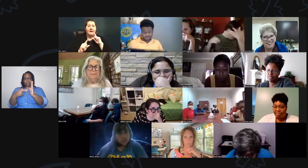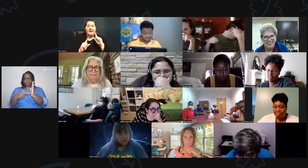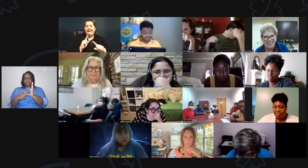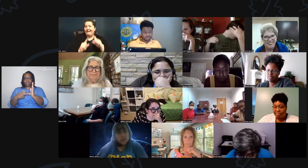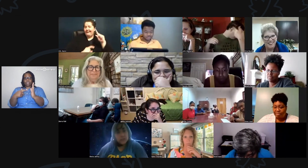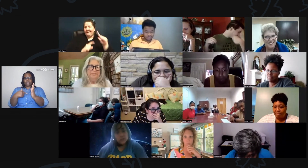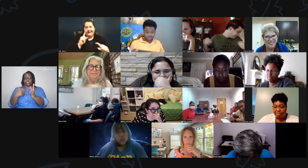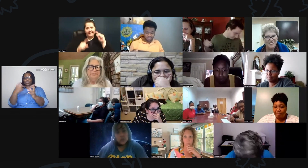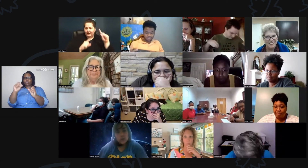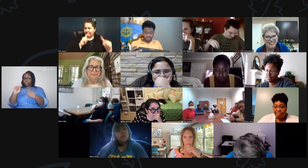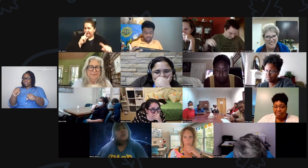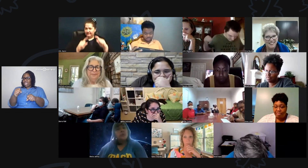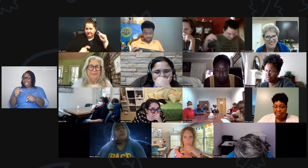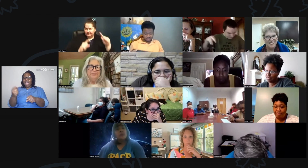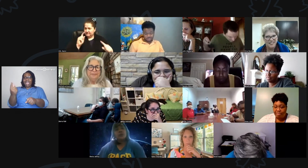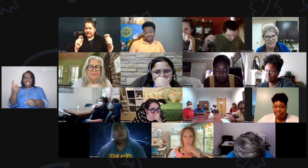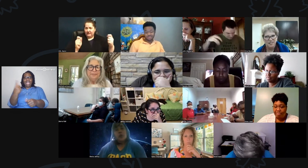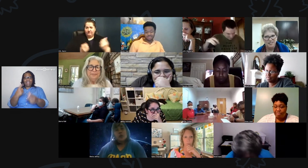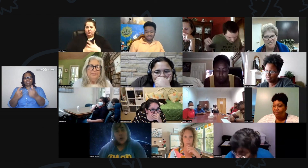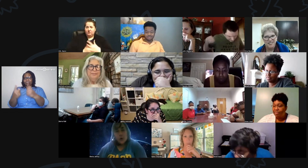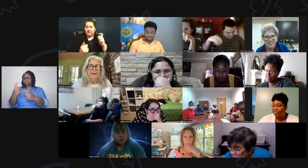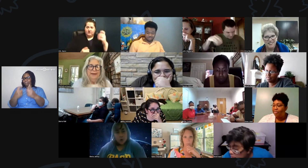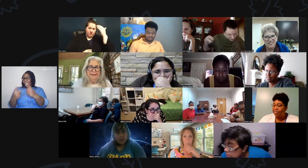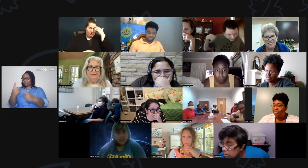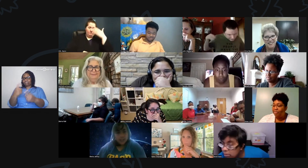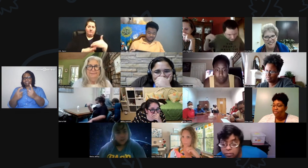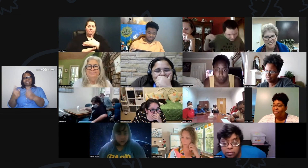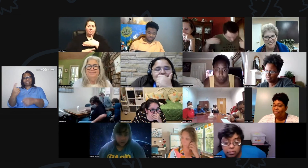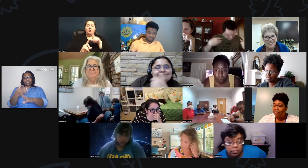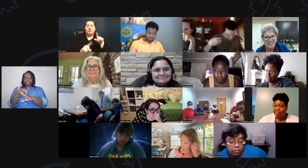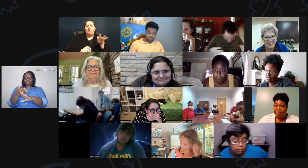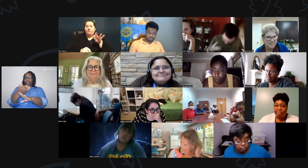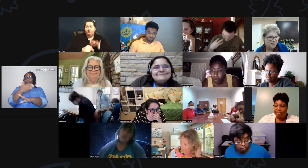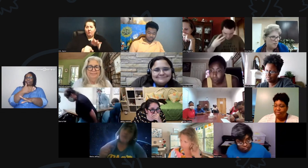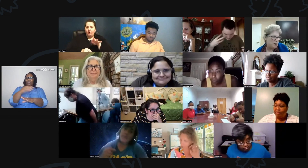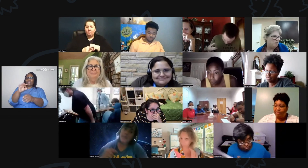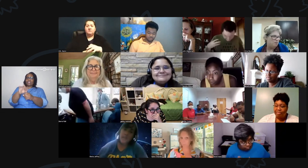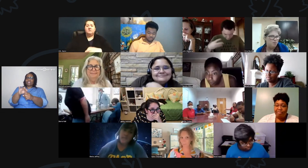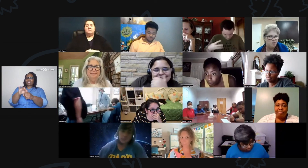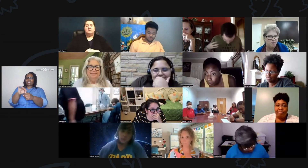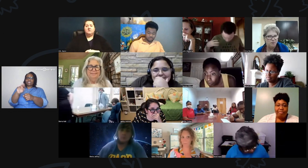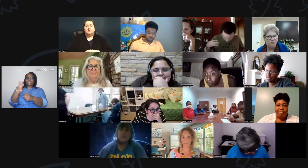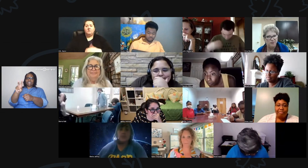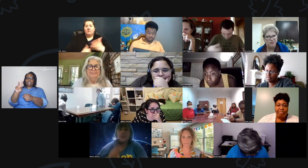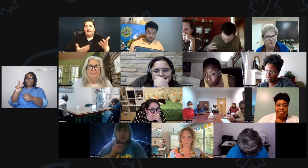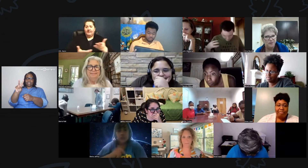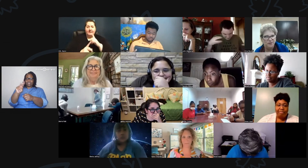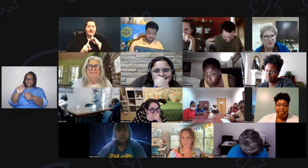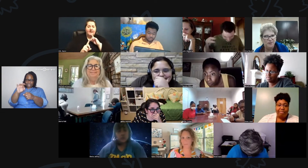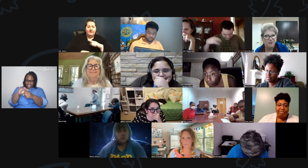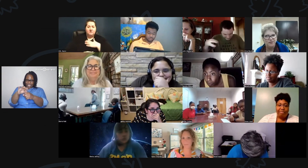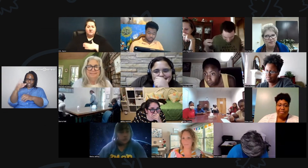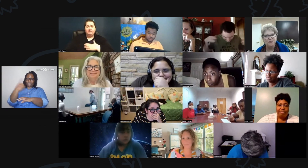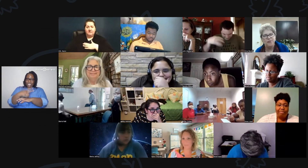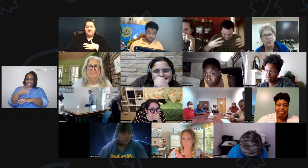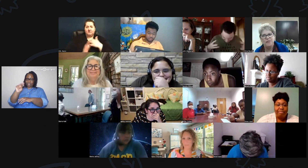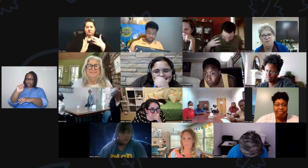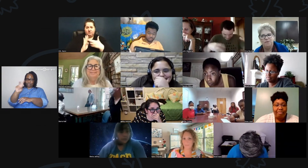the questions you need to know before you go vote on election day. We'll be here to answer them. Please register.